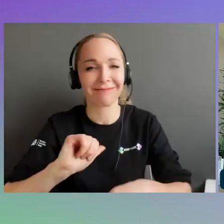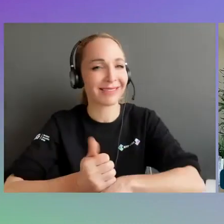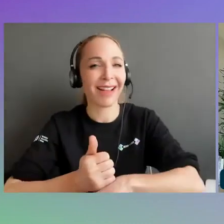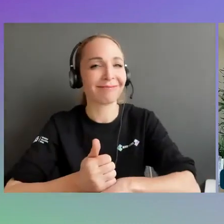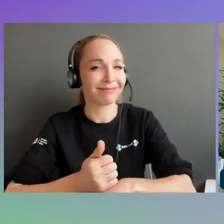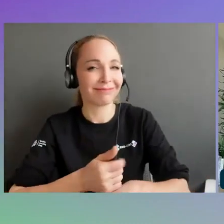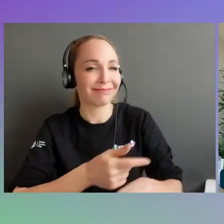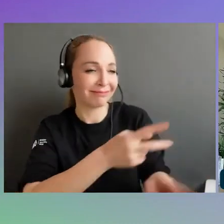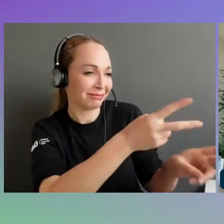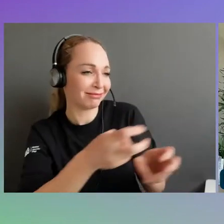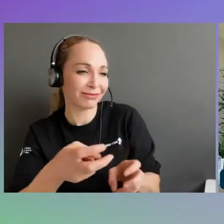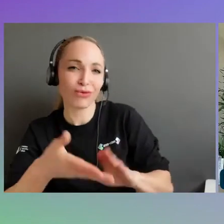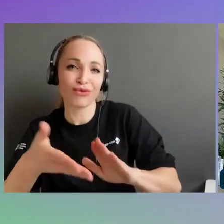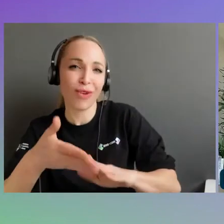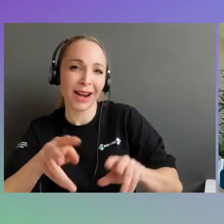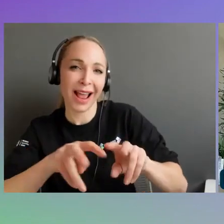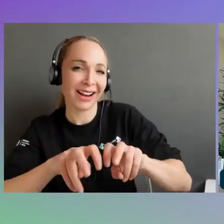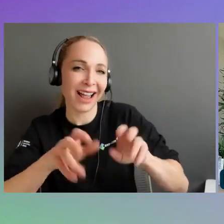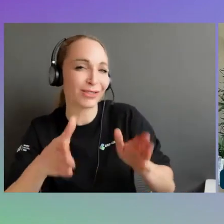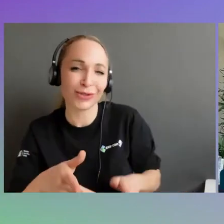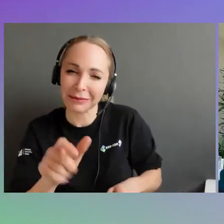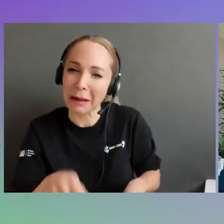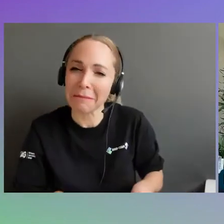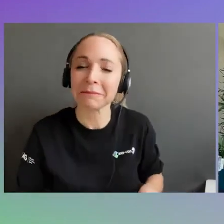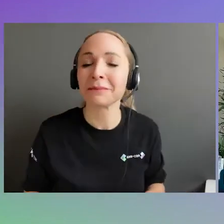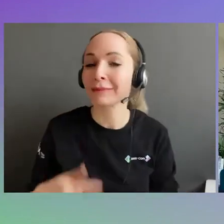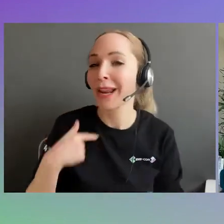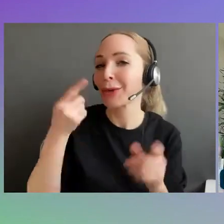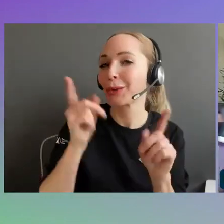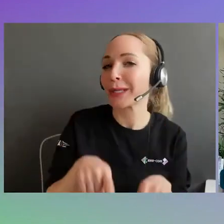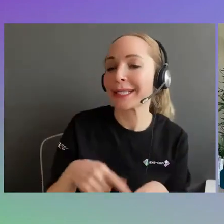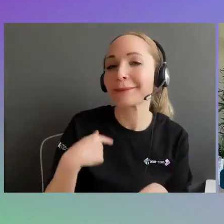way. Yeah, I agree. I think maybe the only thing that might